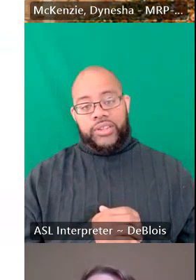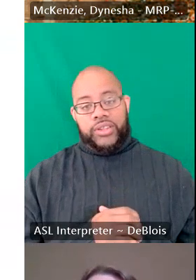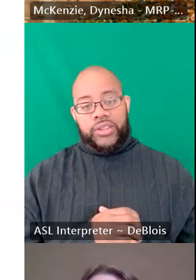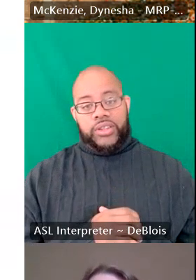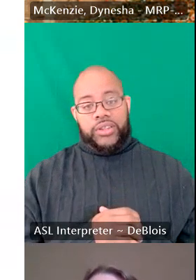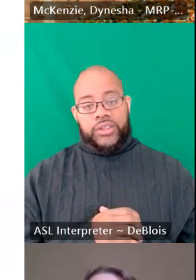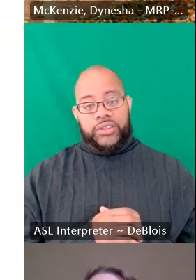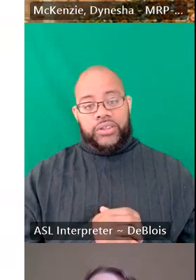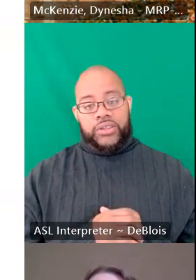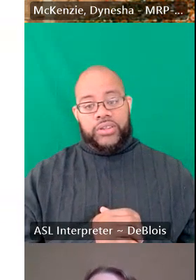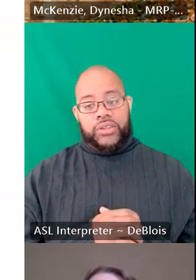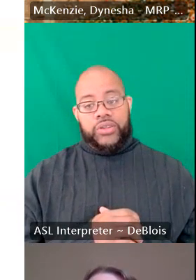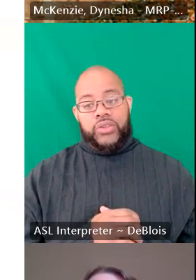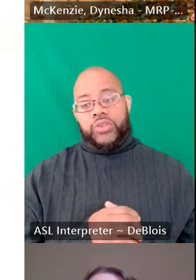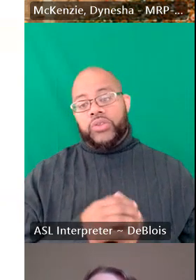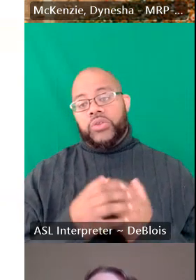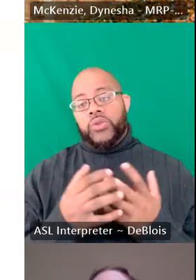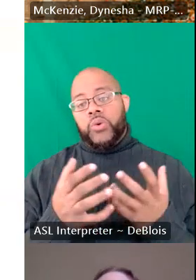wants to,